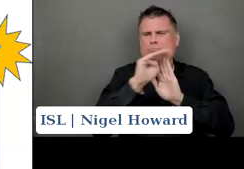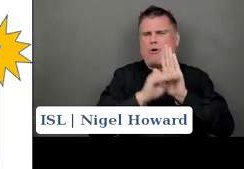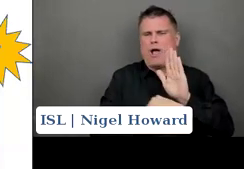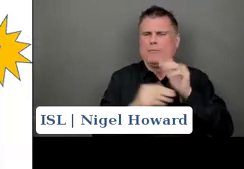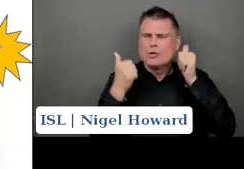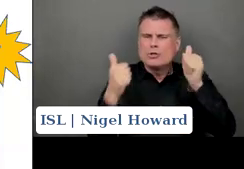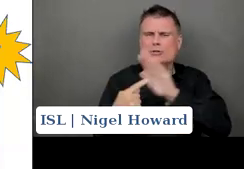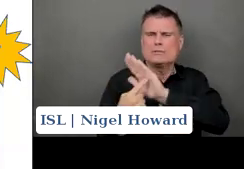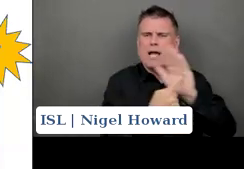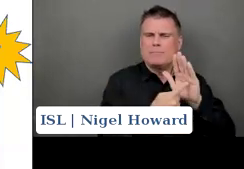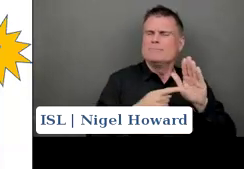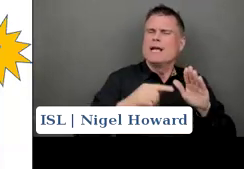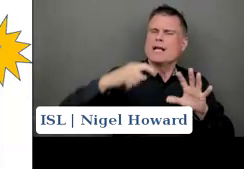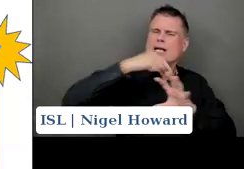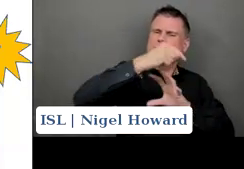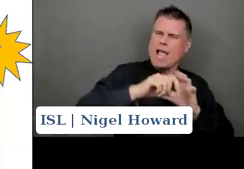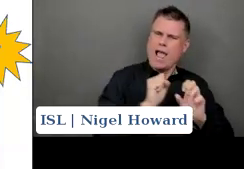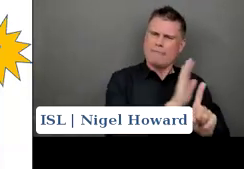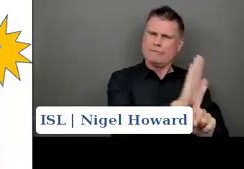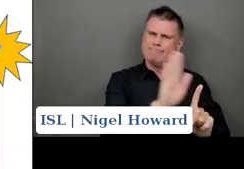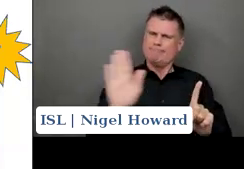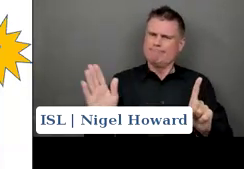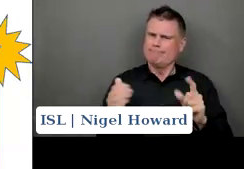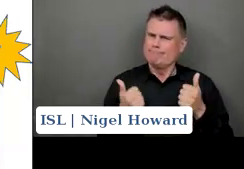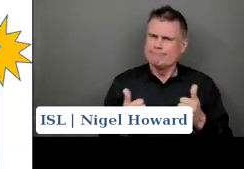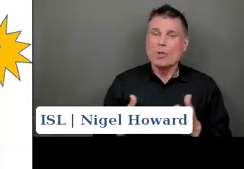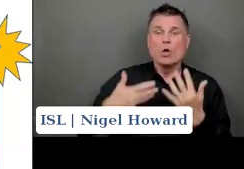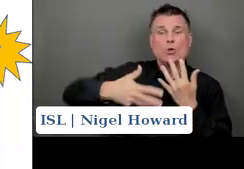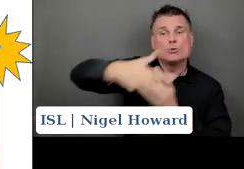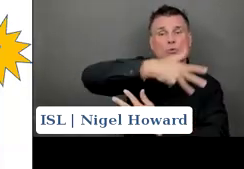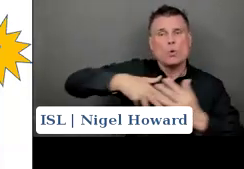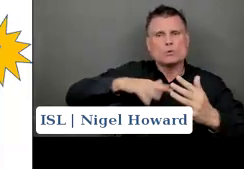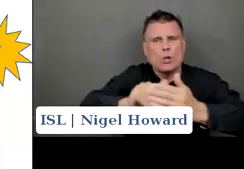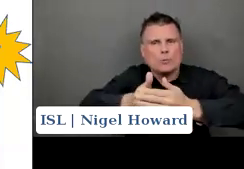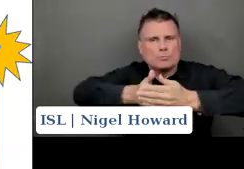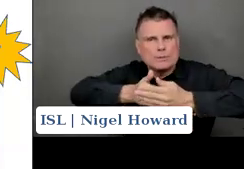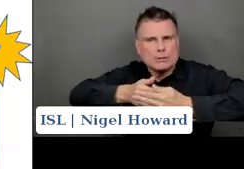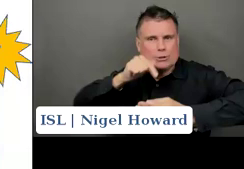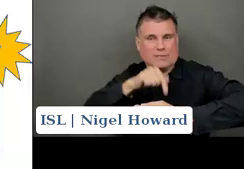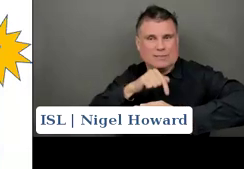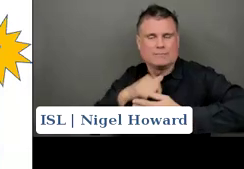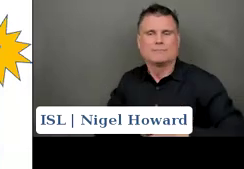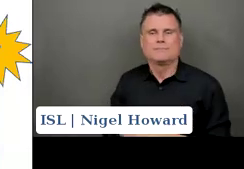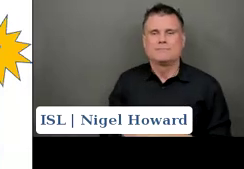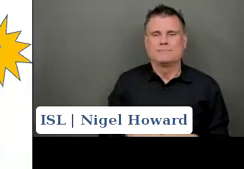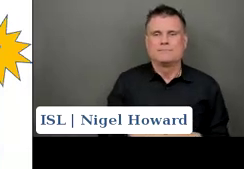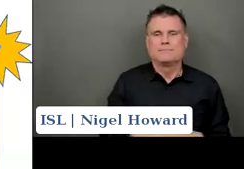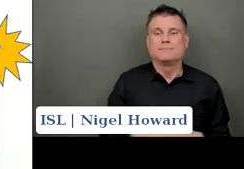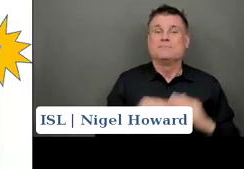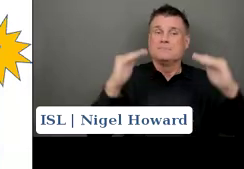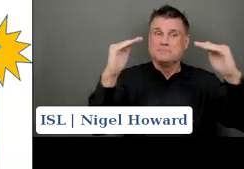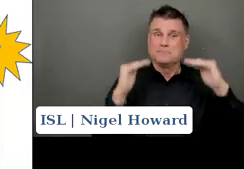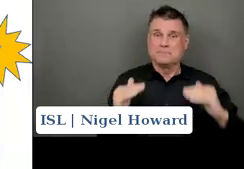social protection side of things, countries have done that, right? In terms of the agenda setting and evidence building, there's also movements in